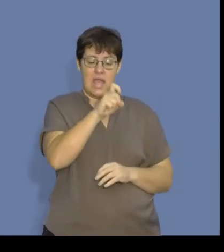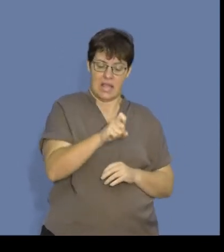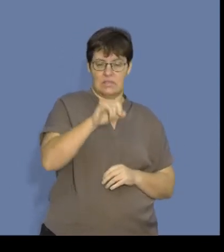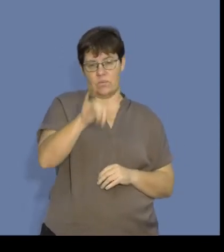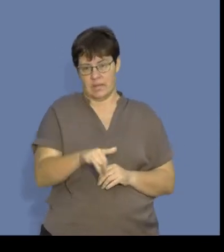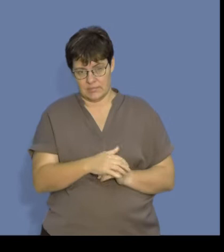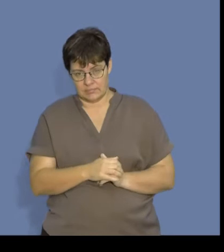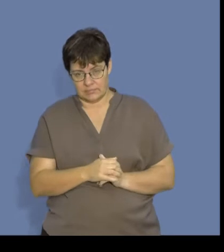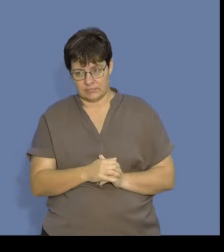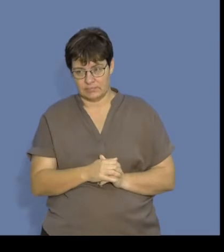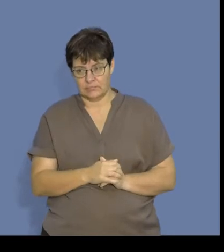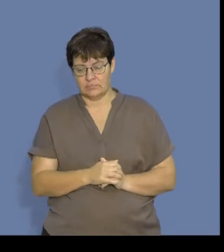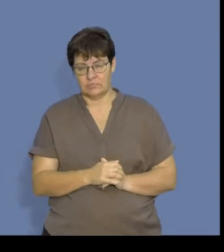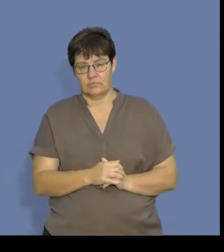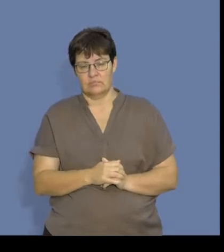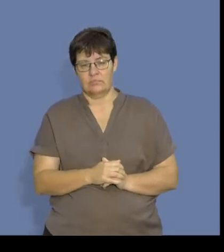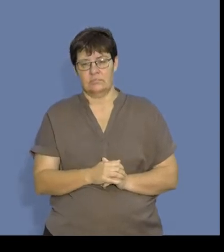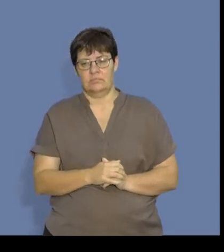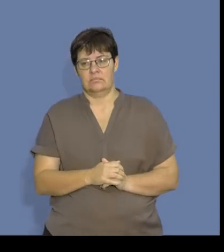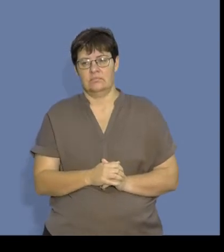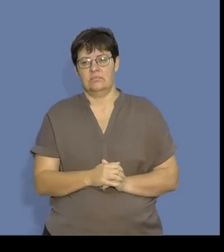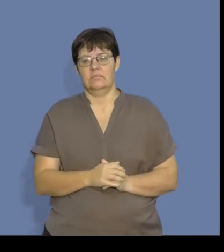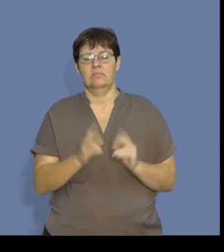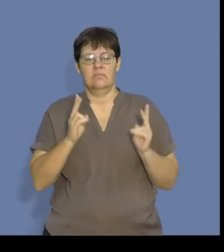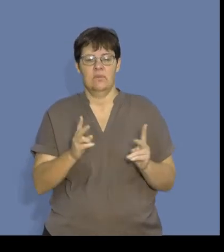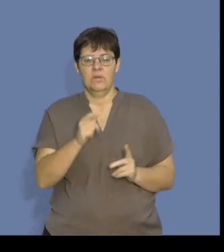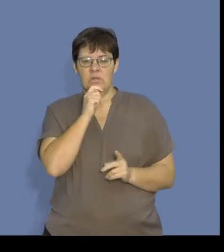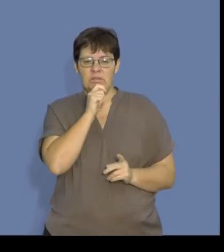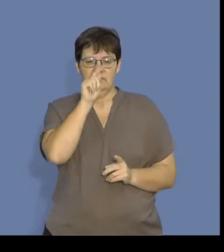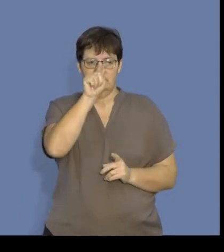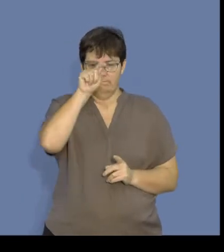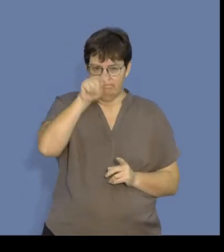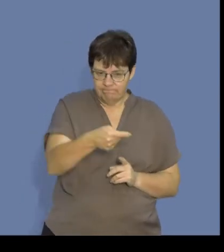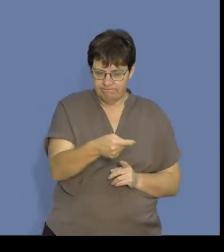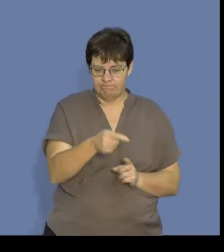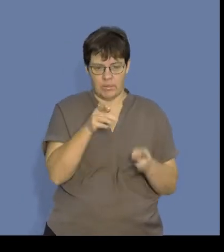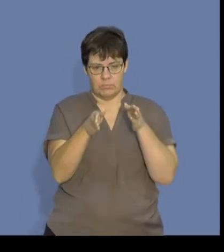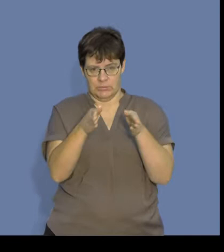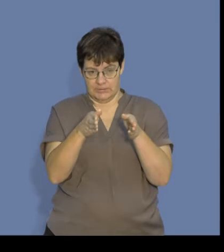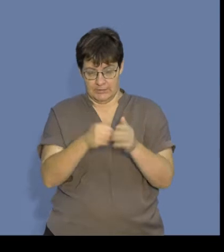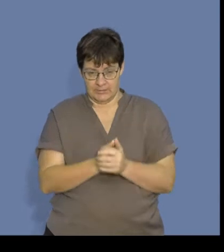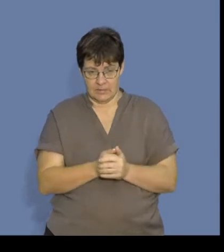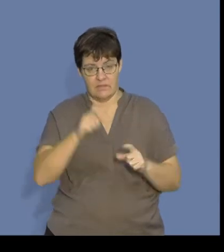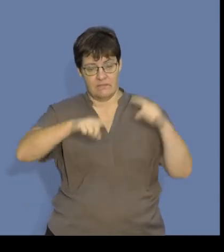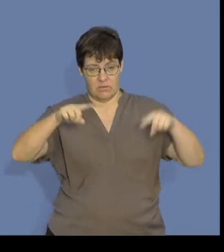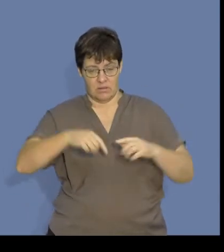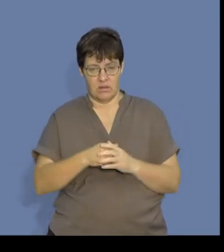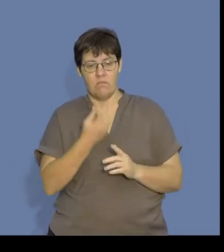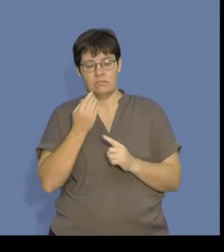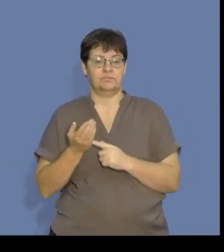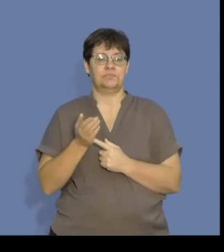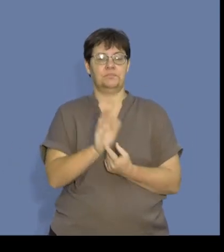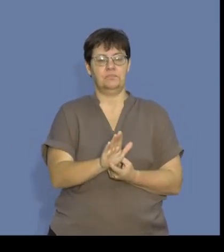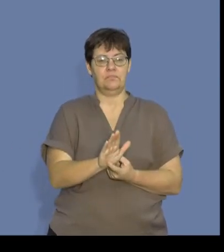the y value, as I'm showing you here. And we normally use a semicolon in between the two variables